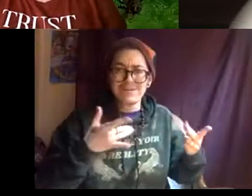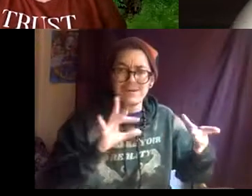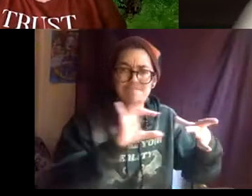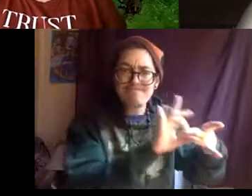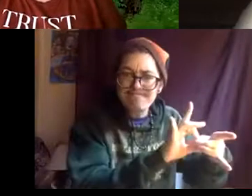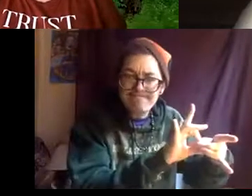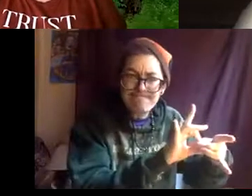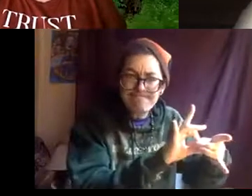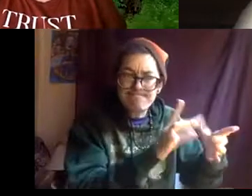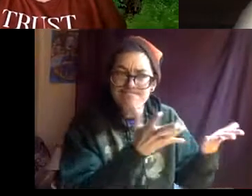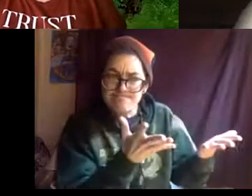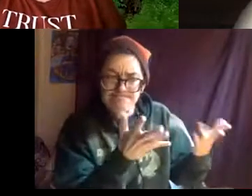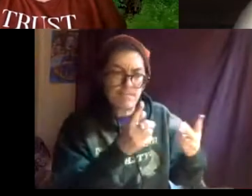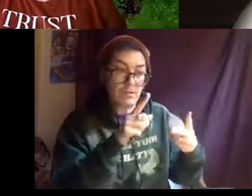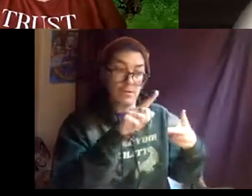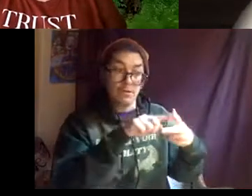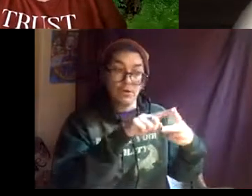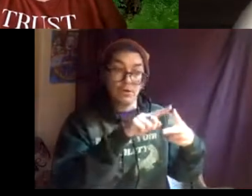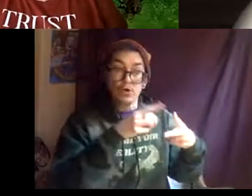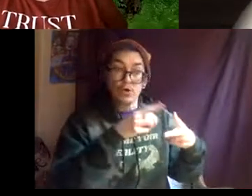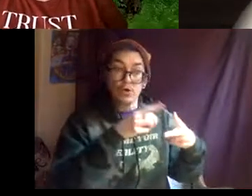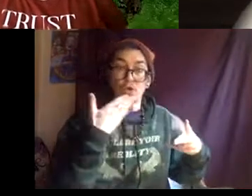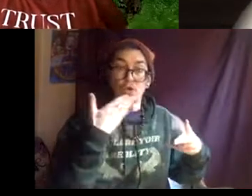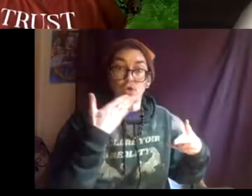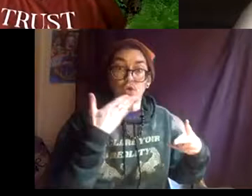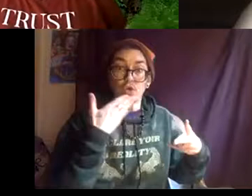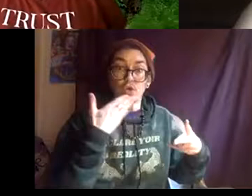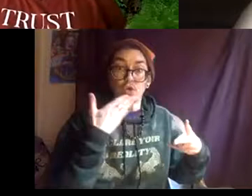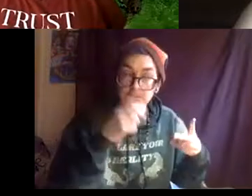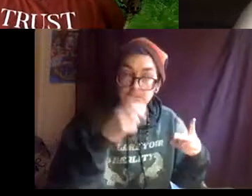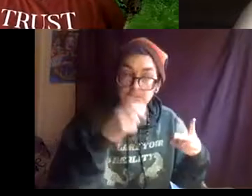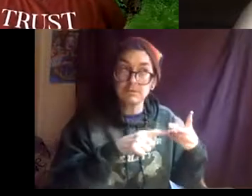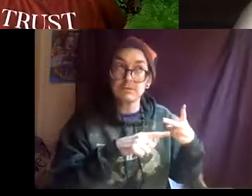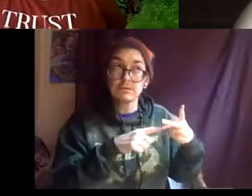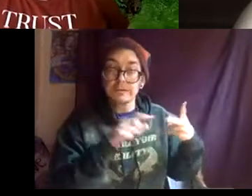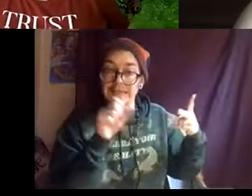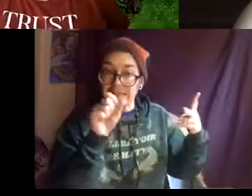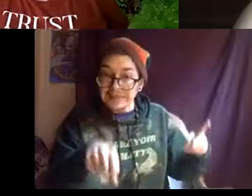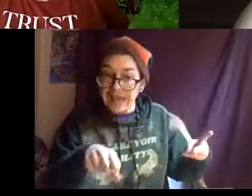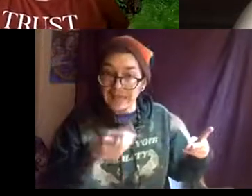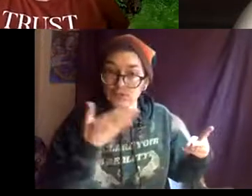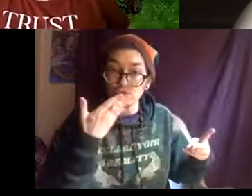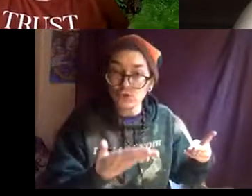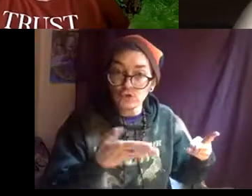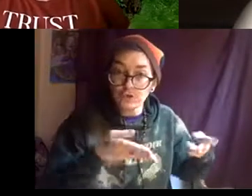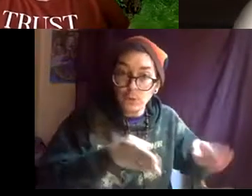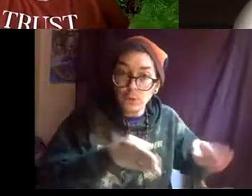to help this person? Why am I feeling drawn and connected to this person? Is it serving me? Is it good for